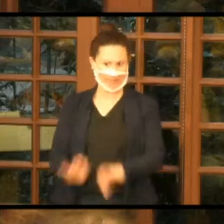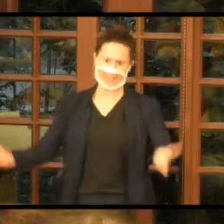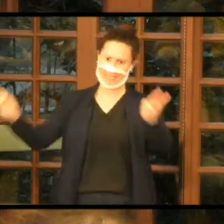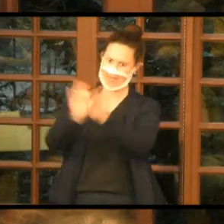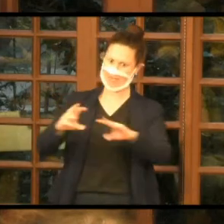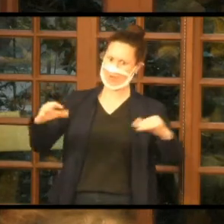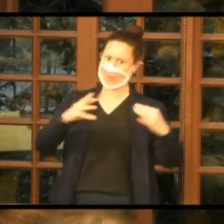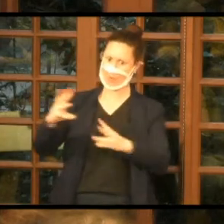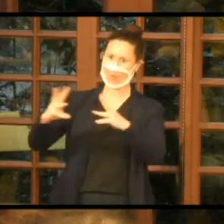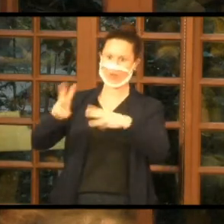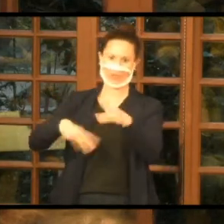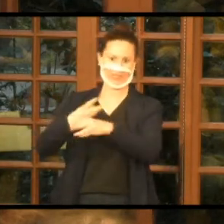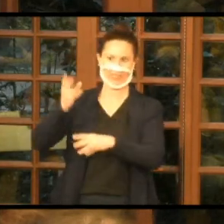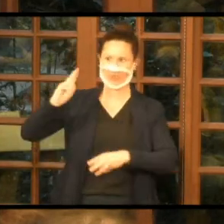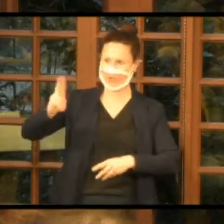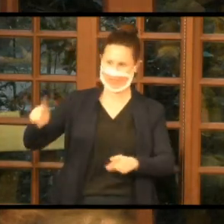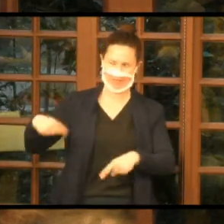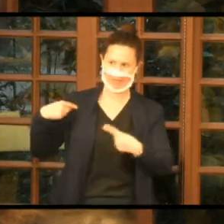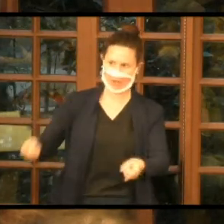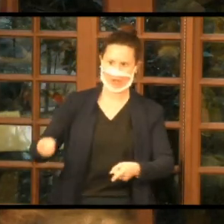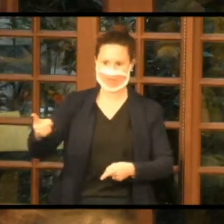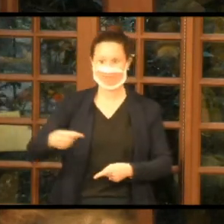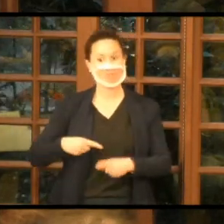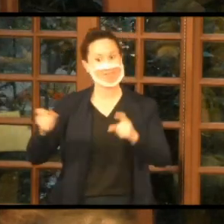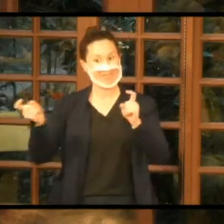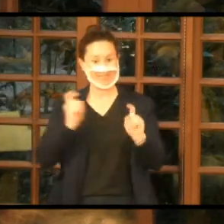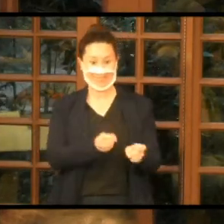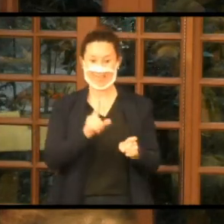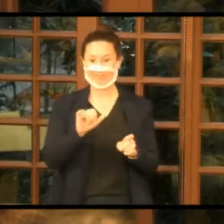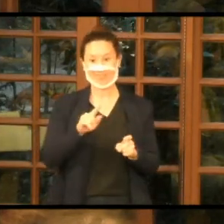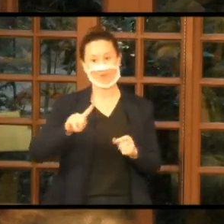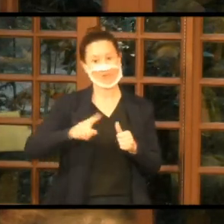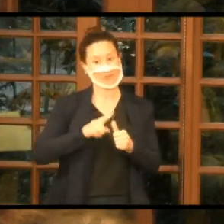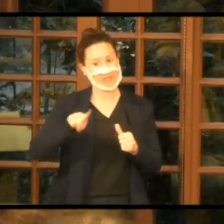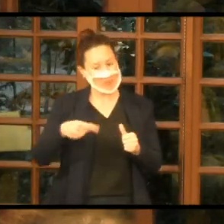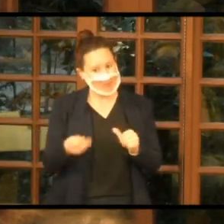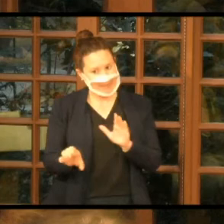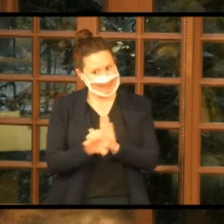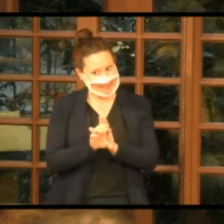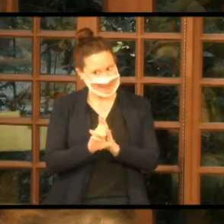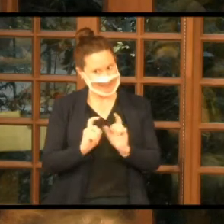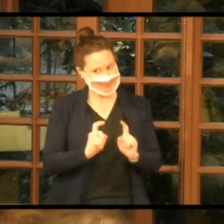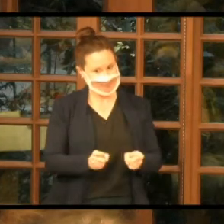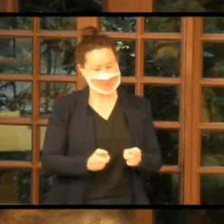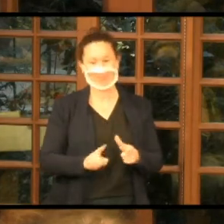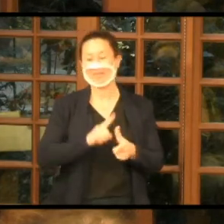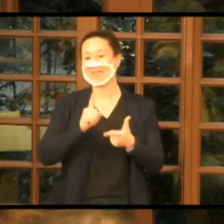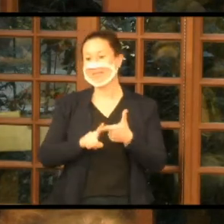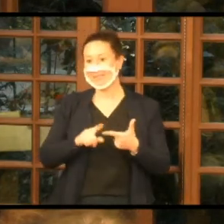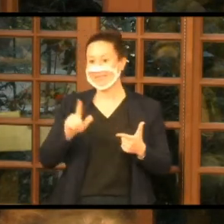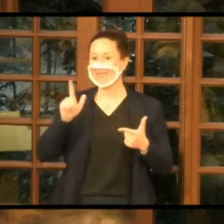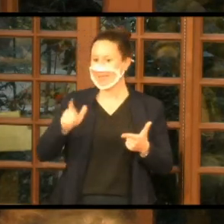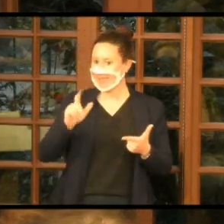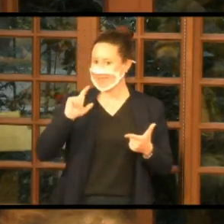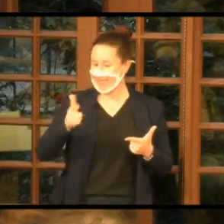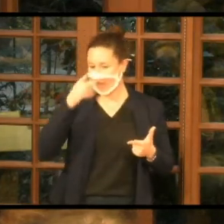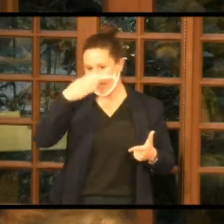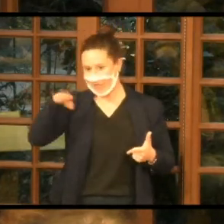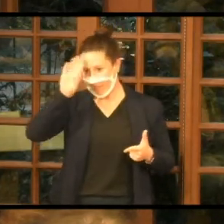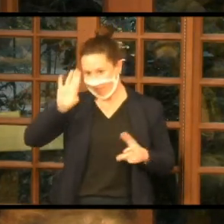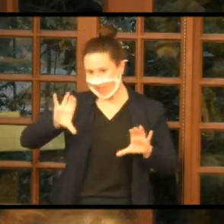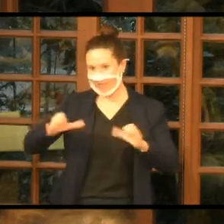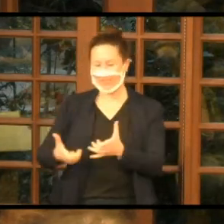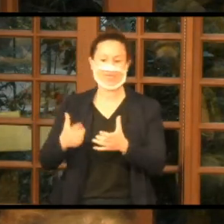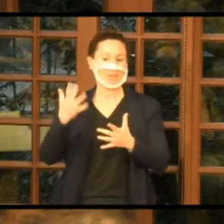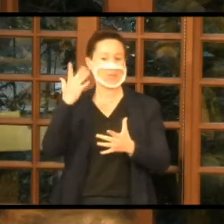history. He'd given Lizelle her first and only C. She'd landed in anthropology largely because the intro class,